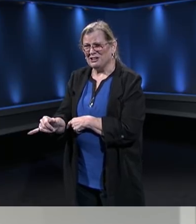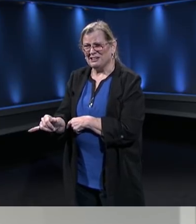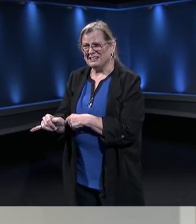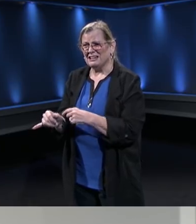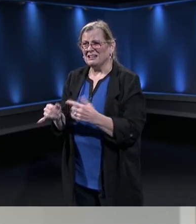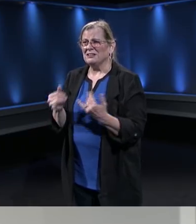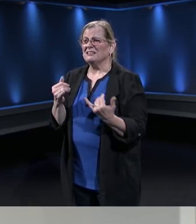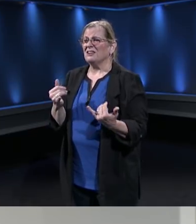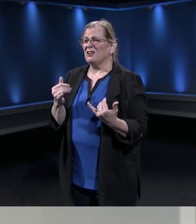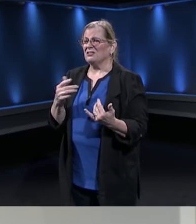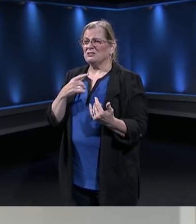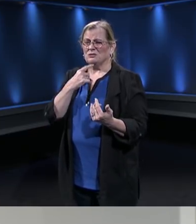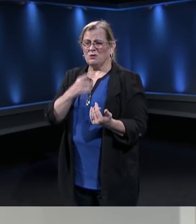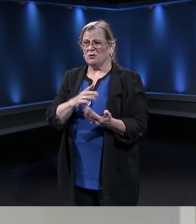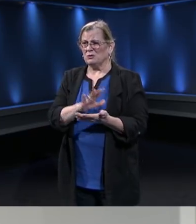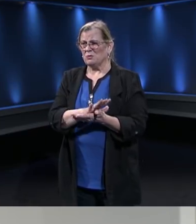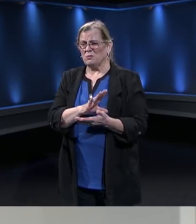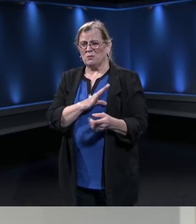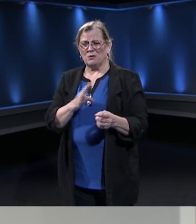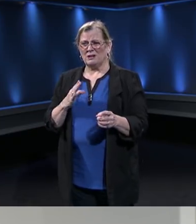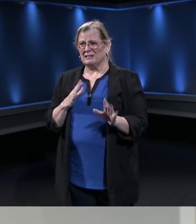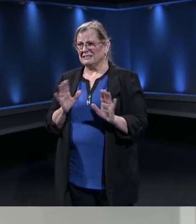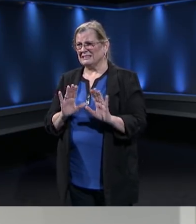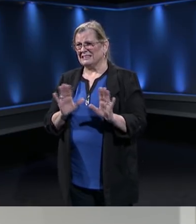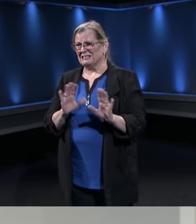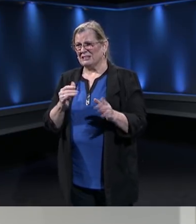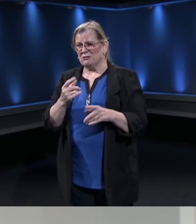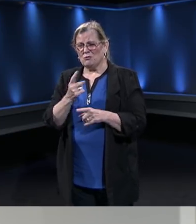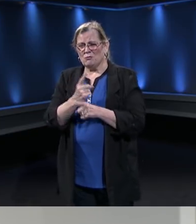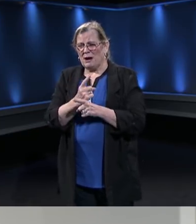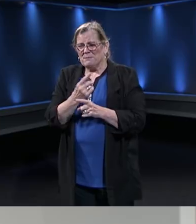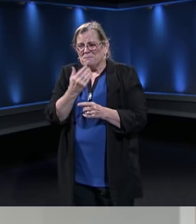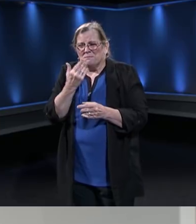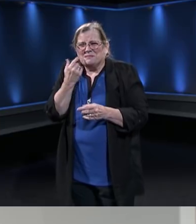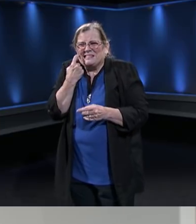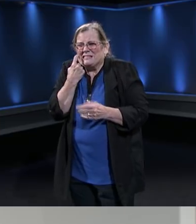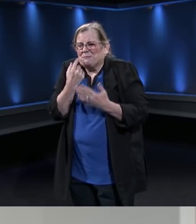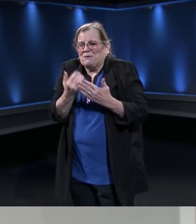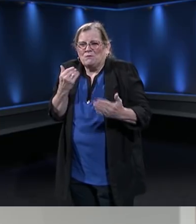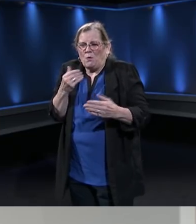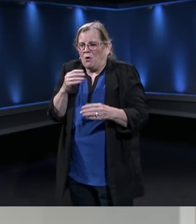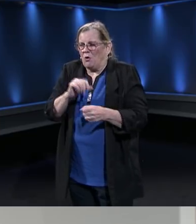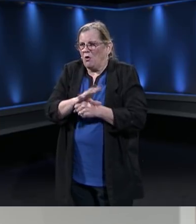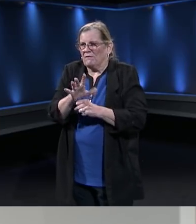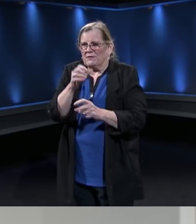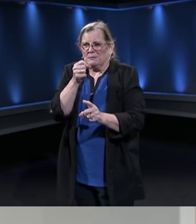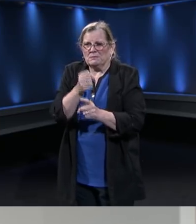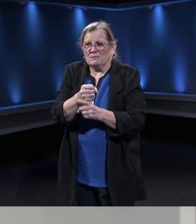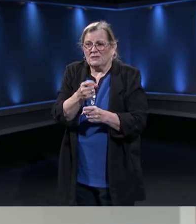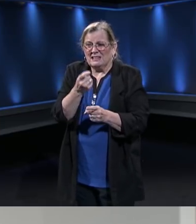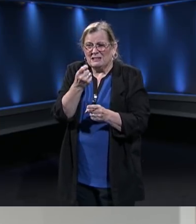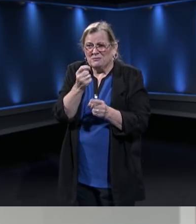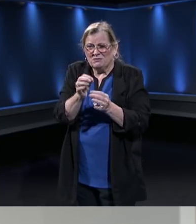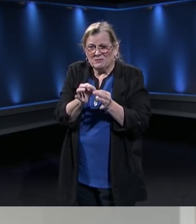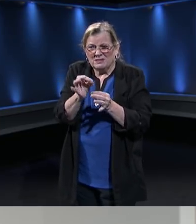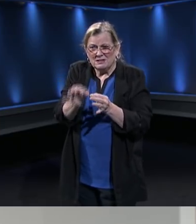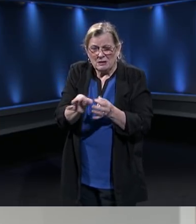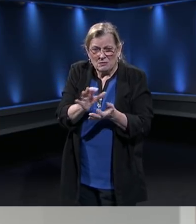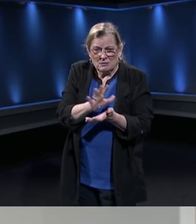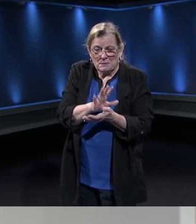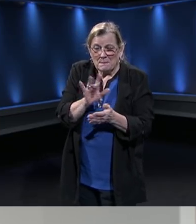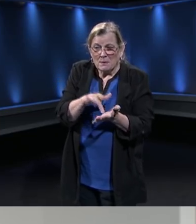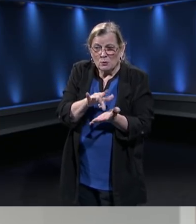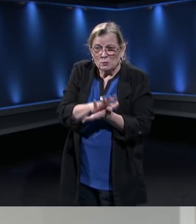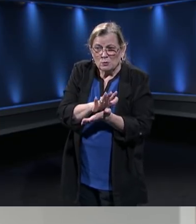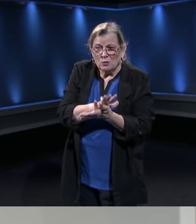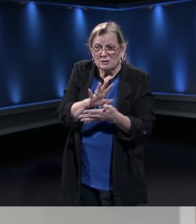spring, just actually, believe it or not, as COVID was happening, that to change middle school start times to a later time would have